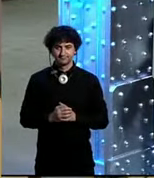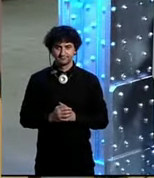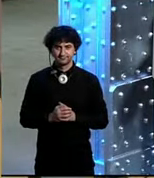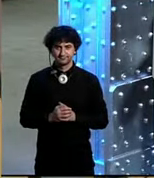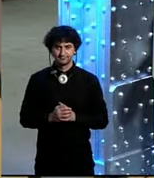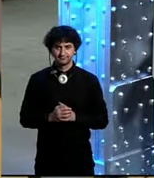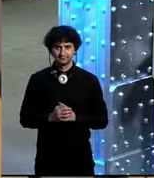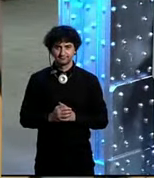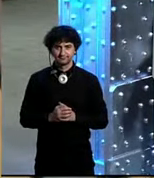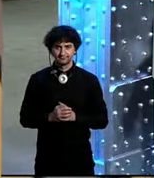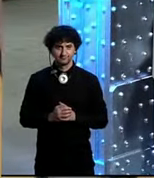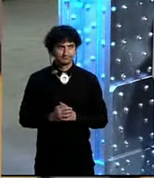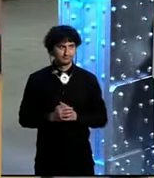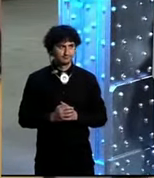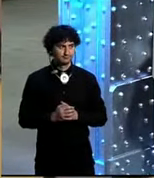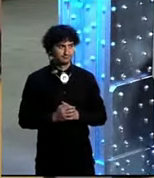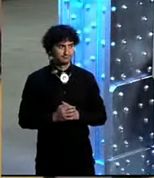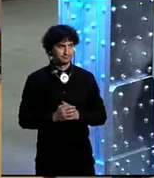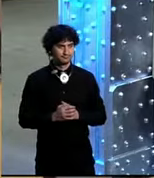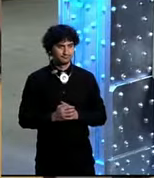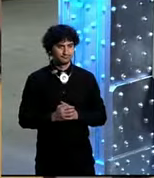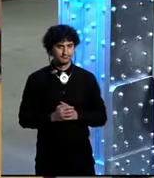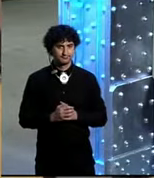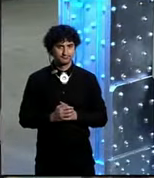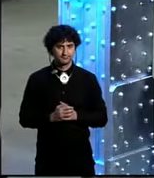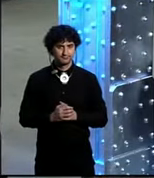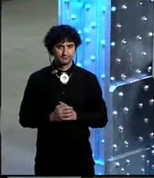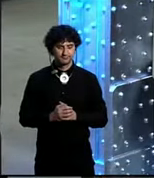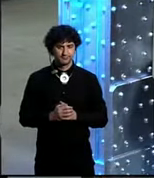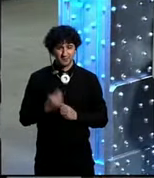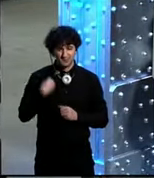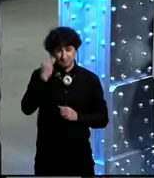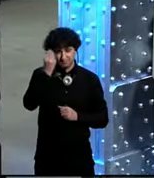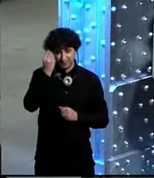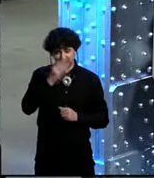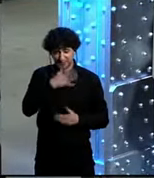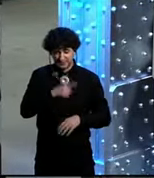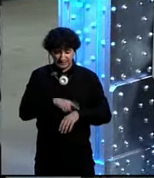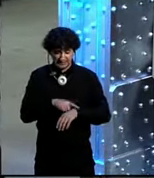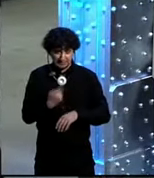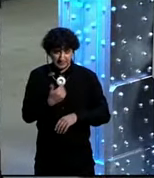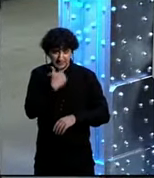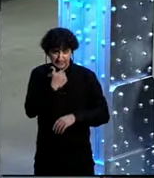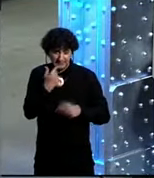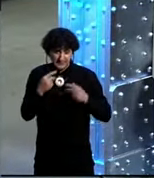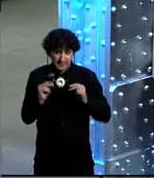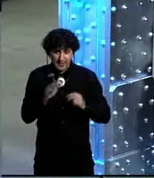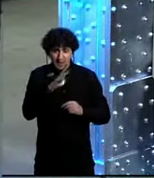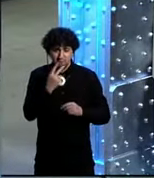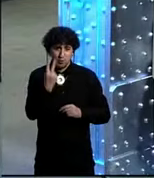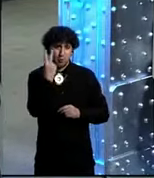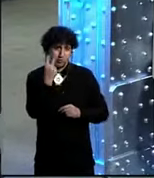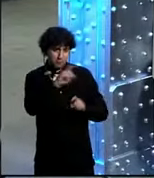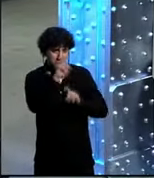I think that we almost run out of time, so we have only time for a couple of questions, and then